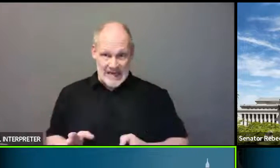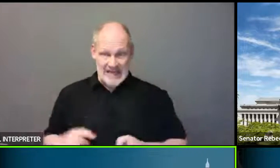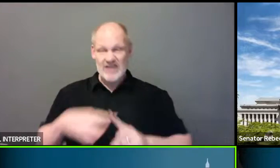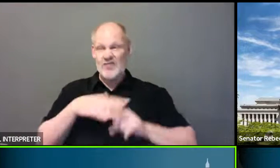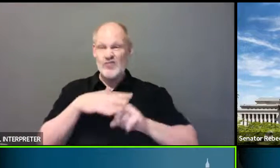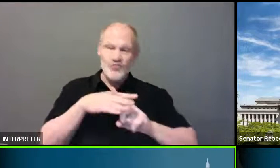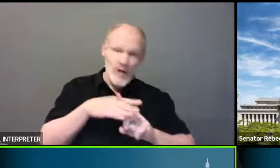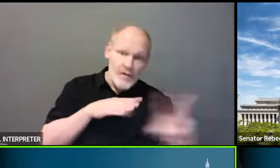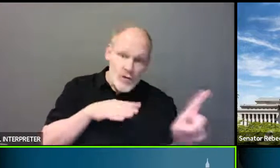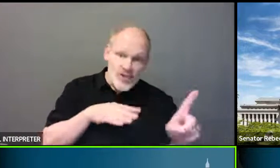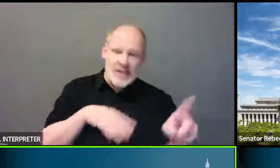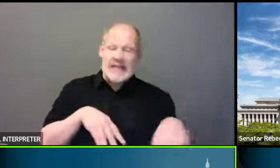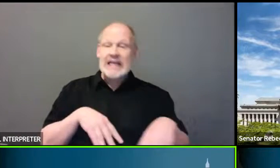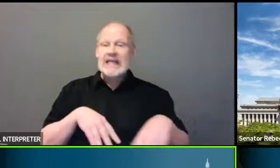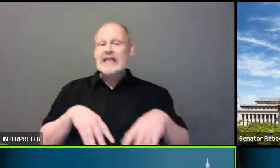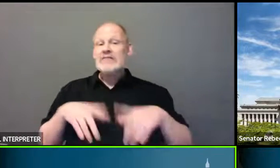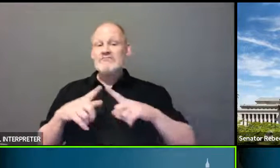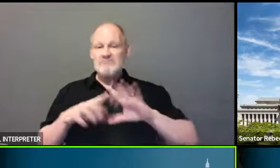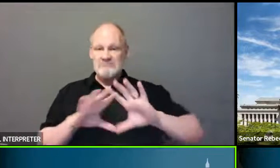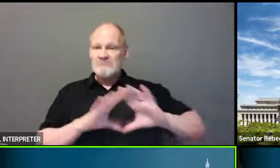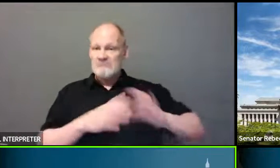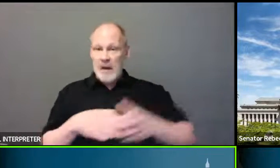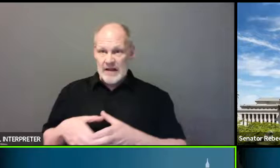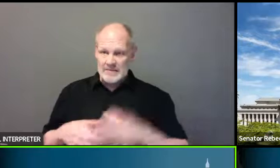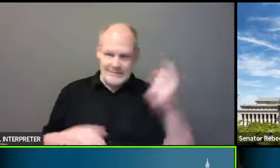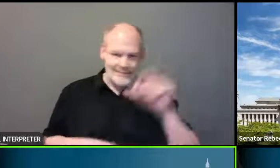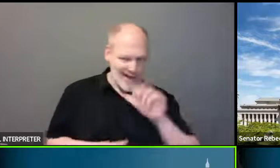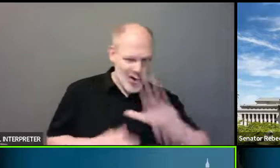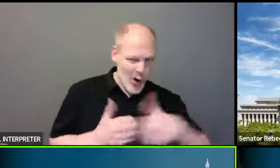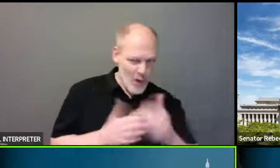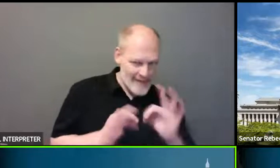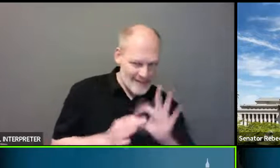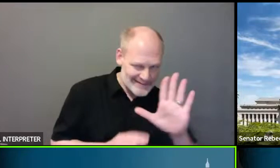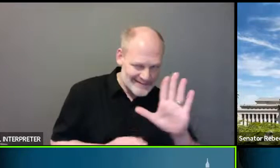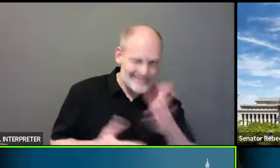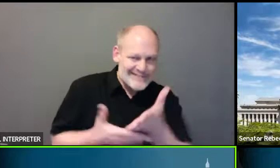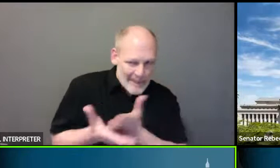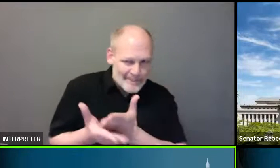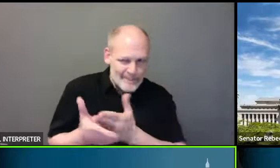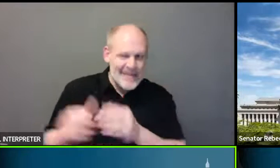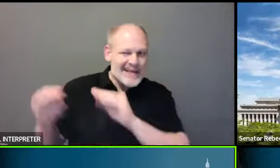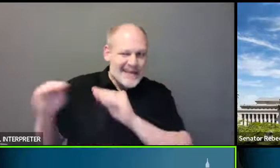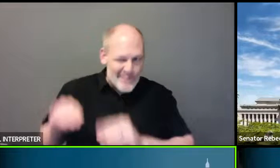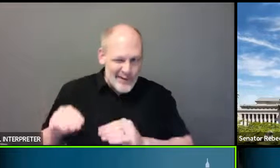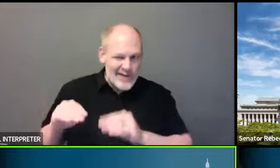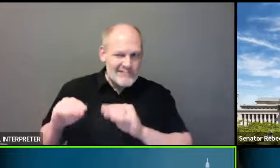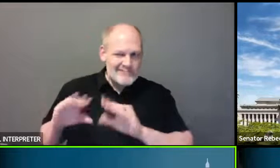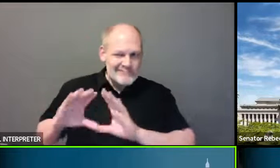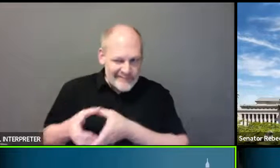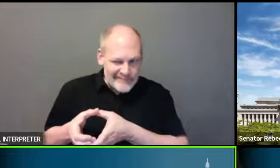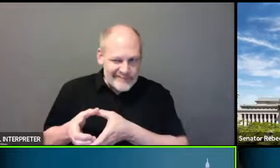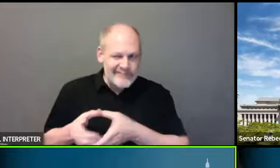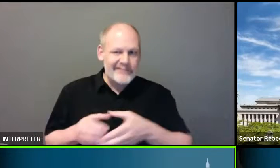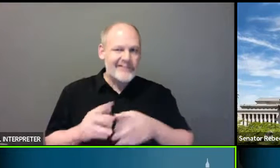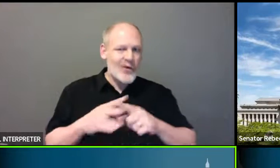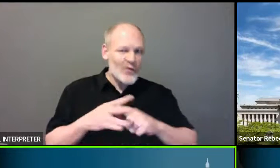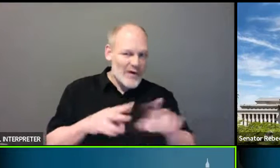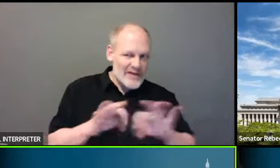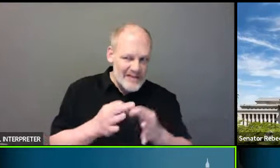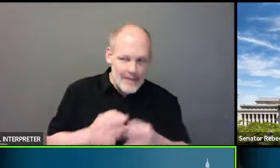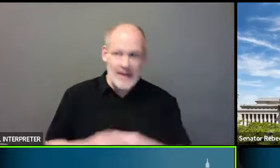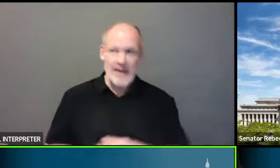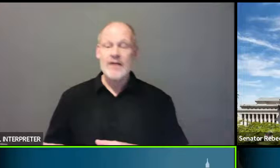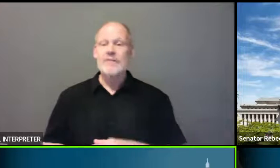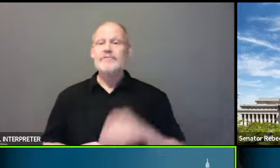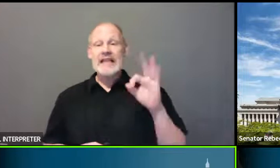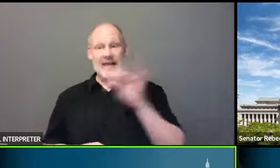but many of our immigrant and refugee families, particularly those who are more